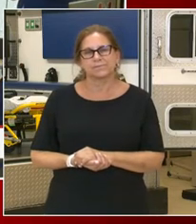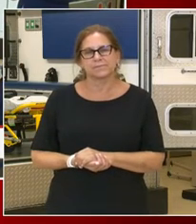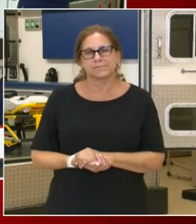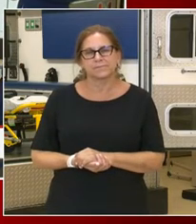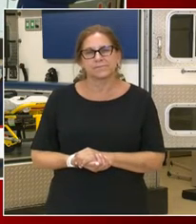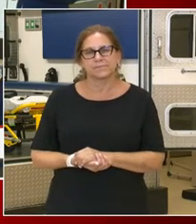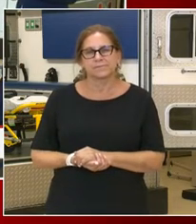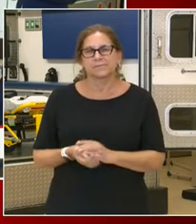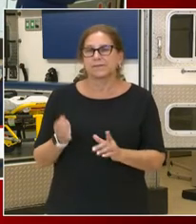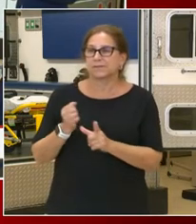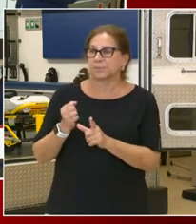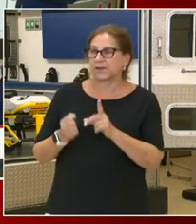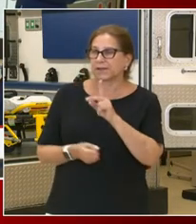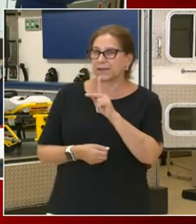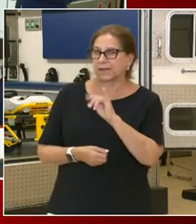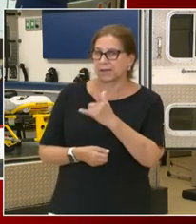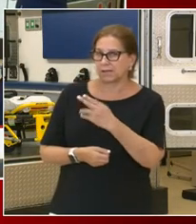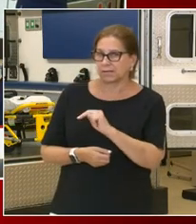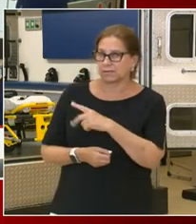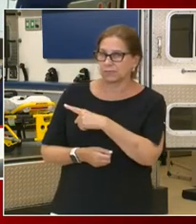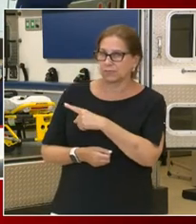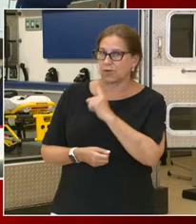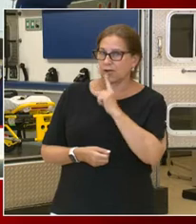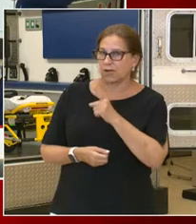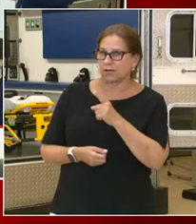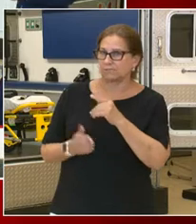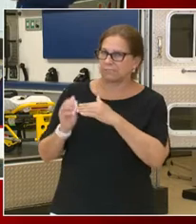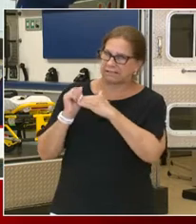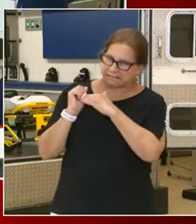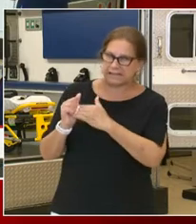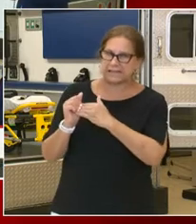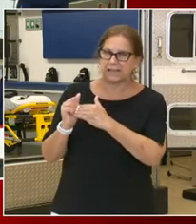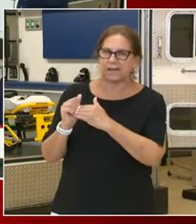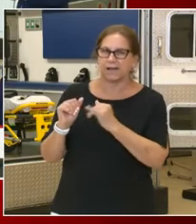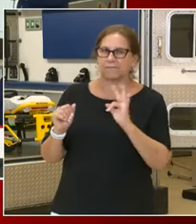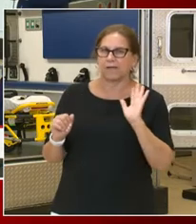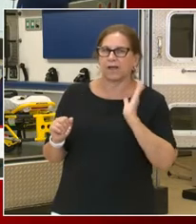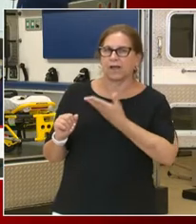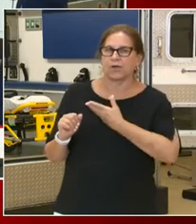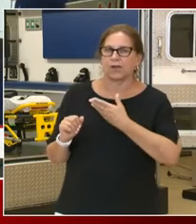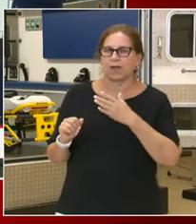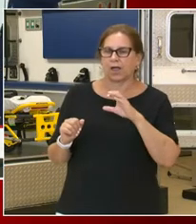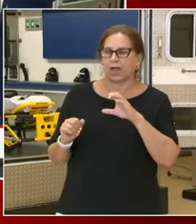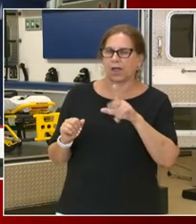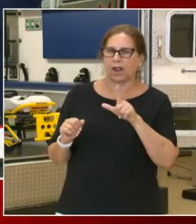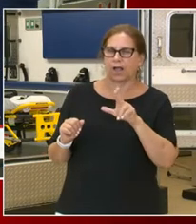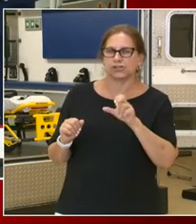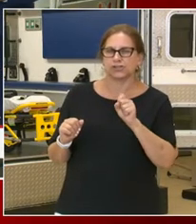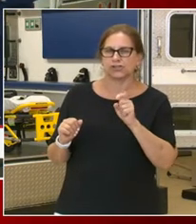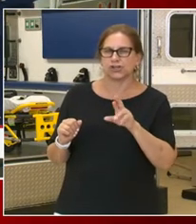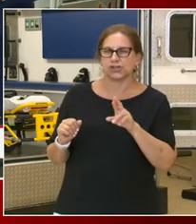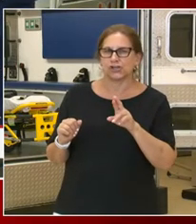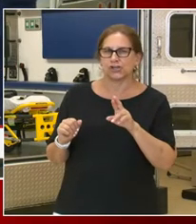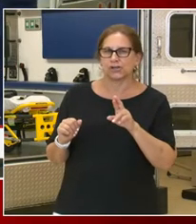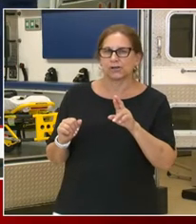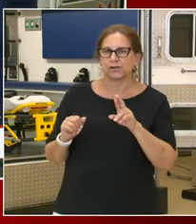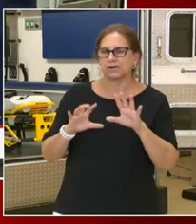other investments in your cluster that we didn't get to talk about. Our public libraries. Are there other investments that you want to make sure that our residents know